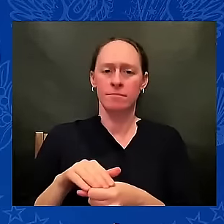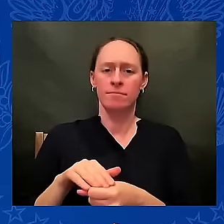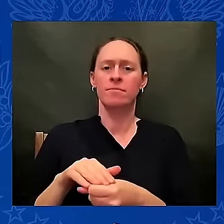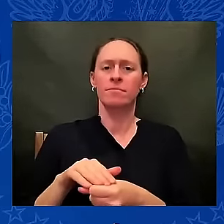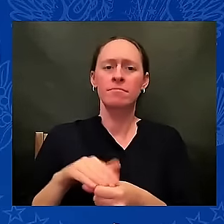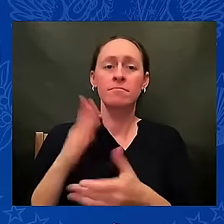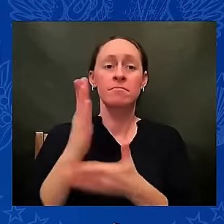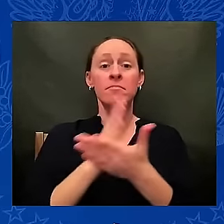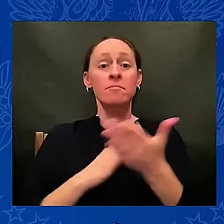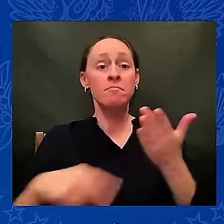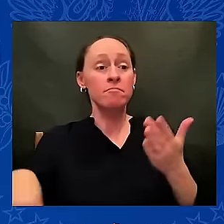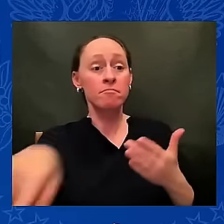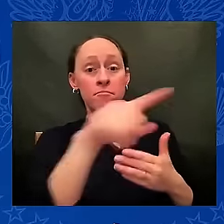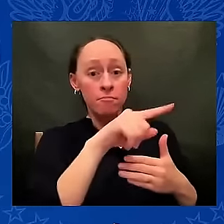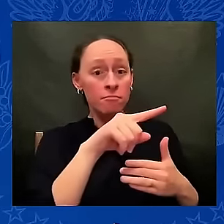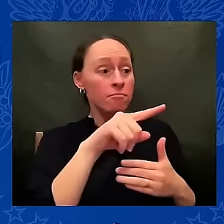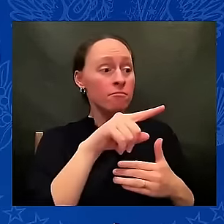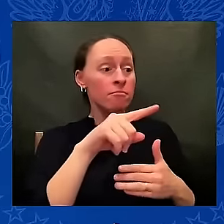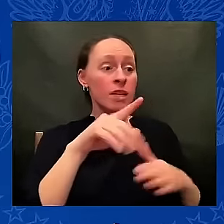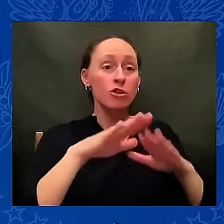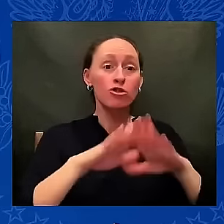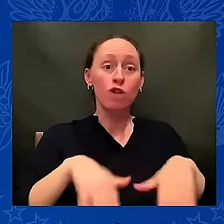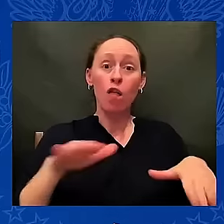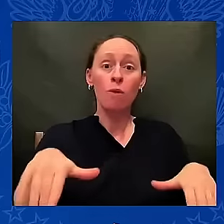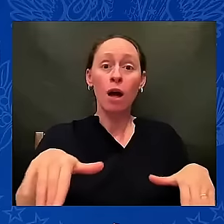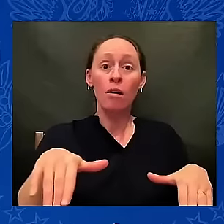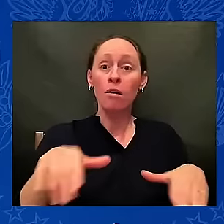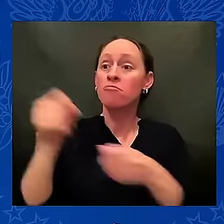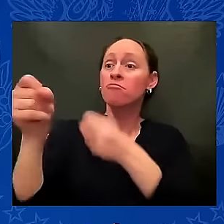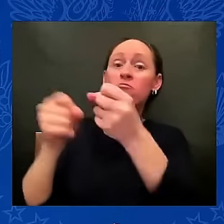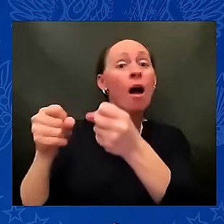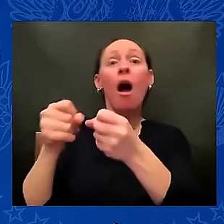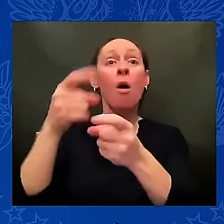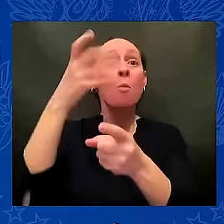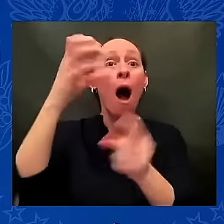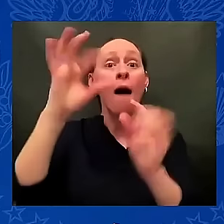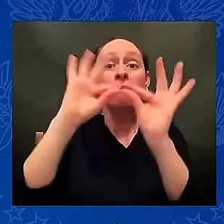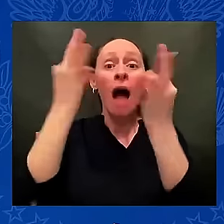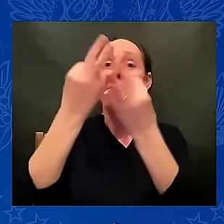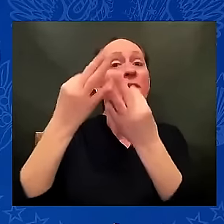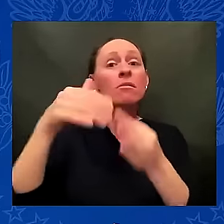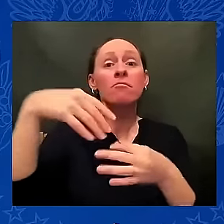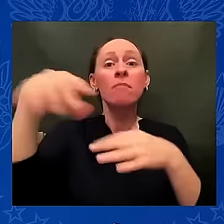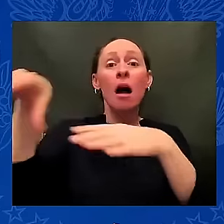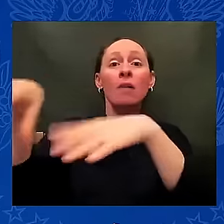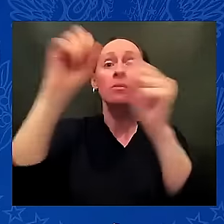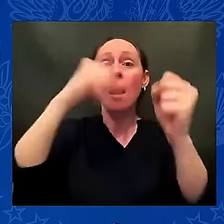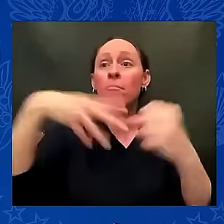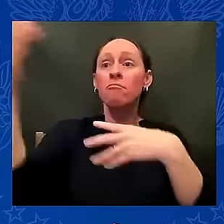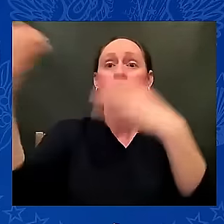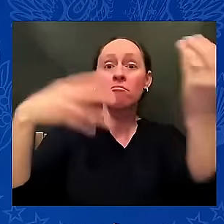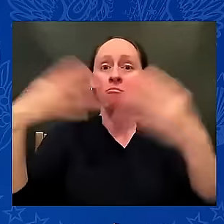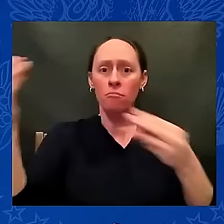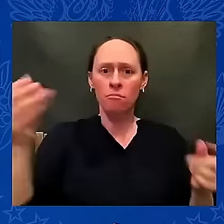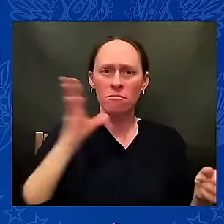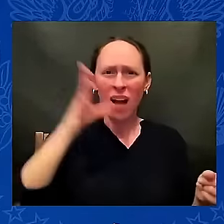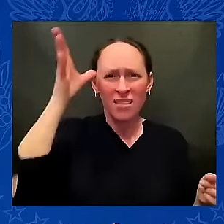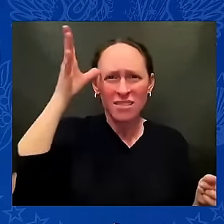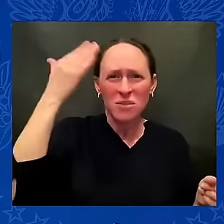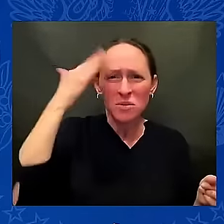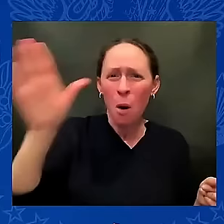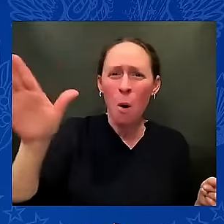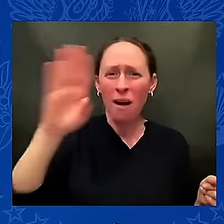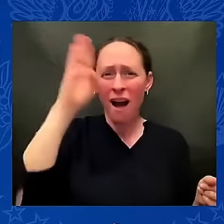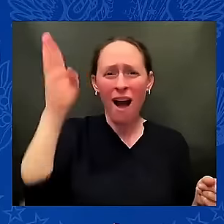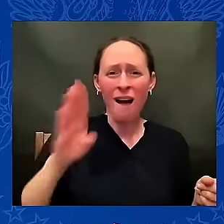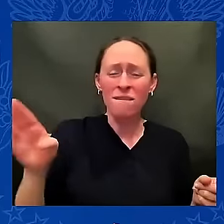graves. And for those who did return home, their wounded in body and in spirit, trauma